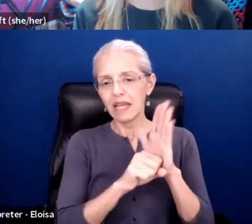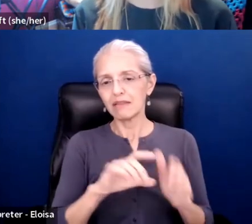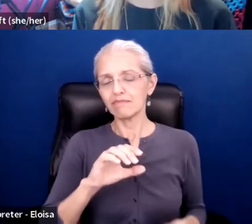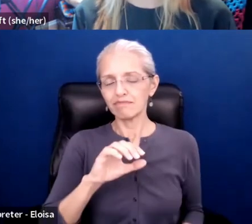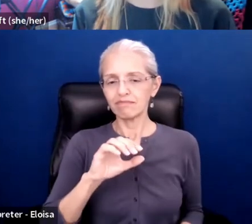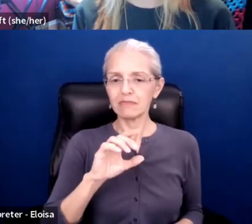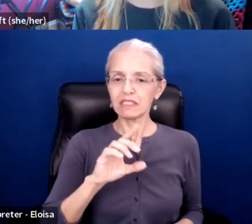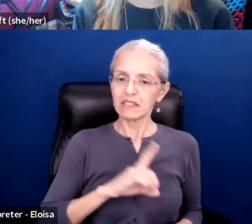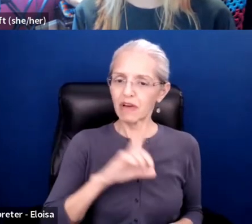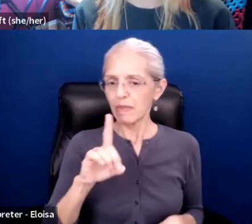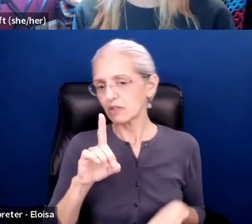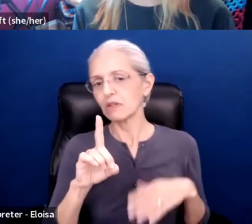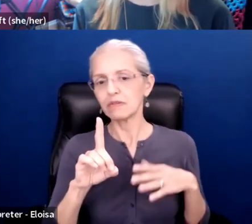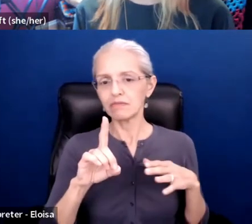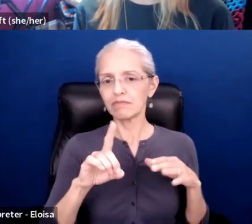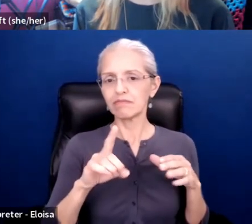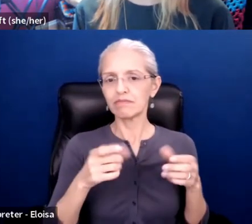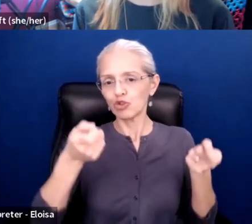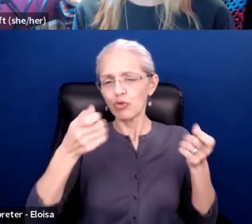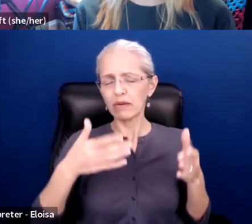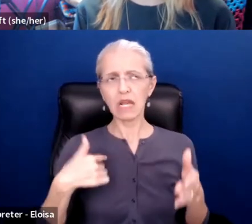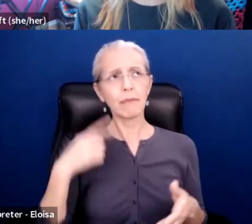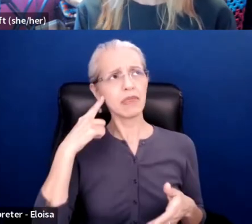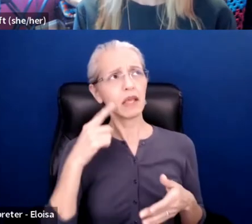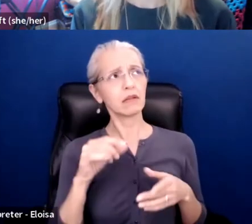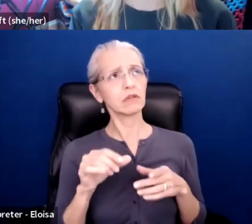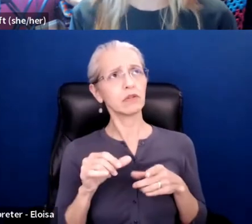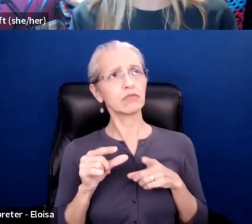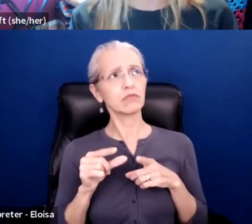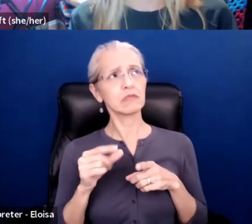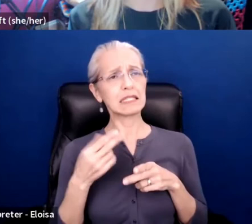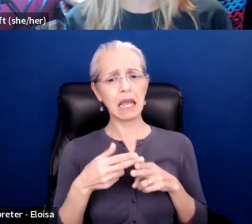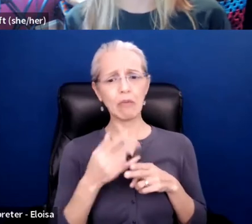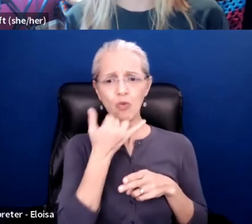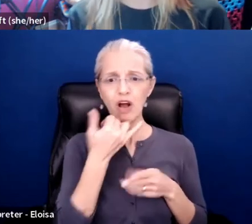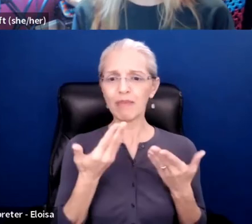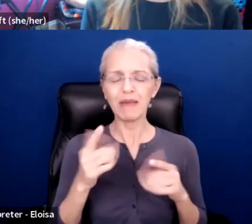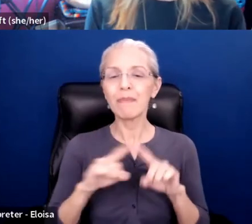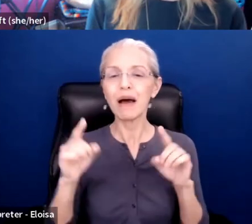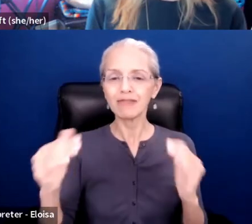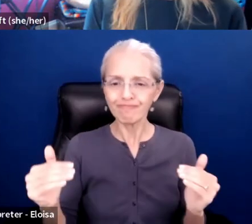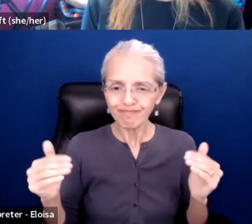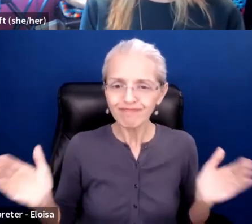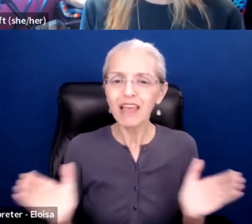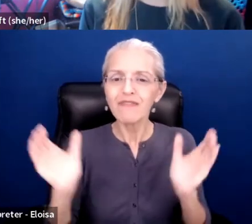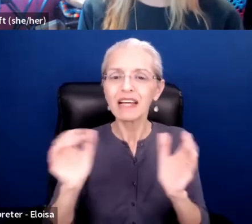Directors. I might have gotten that acronym wrong, pardon me, and Advancing States for NCIAD.